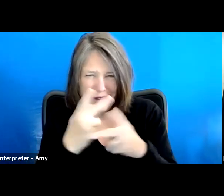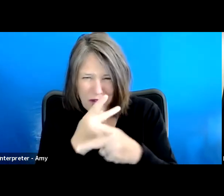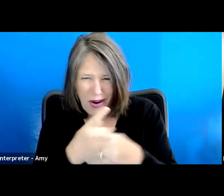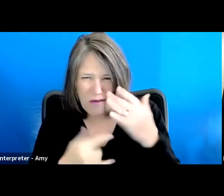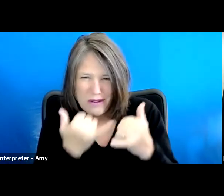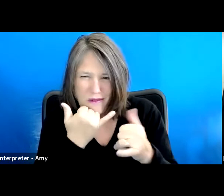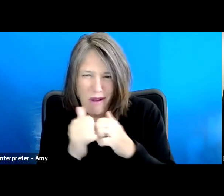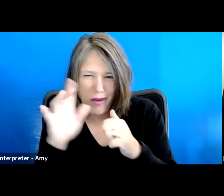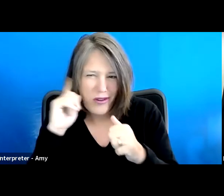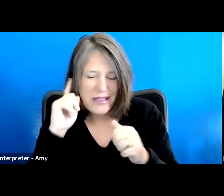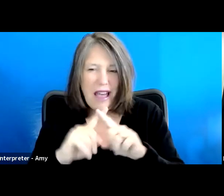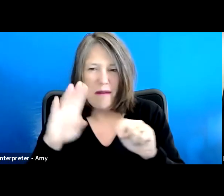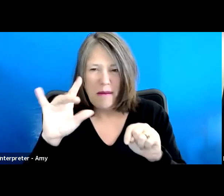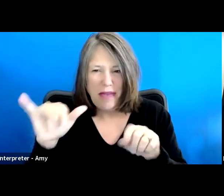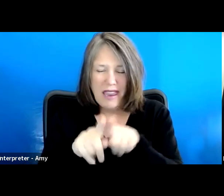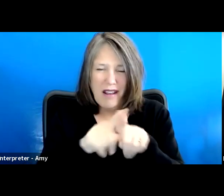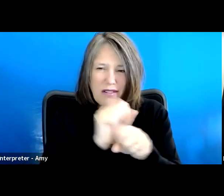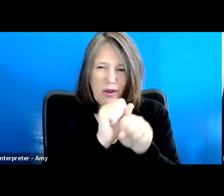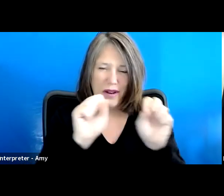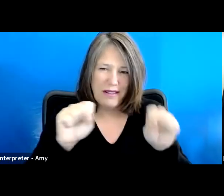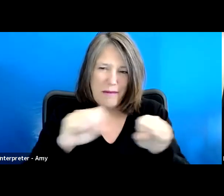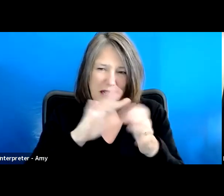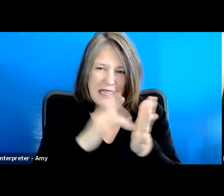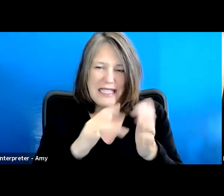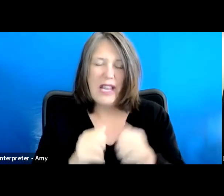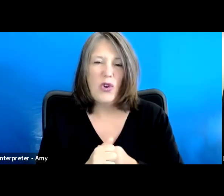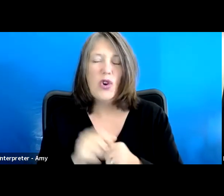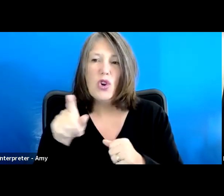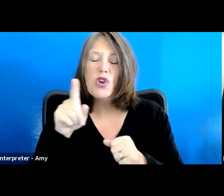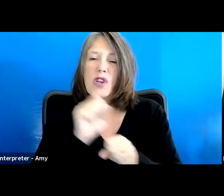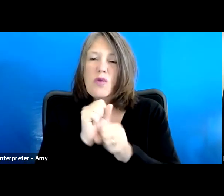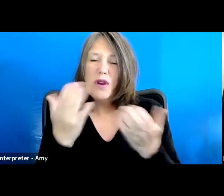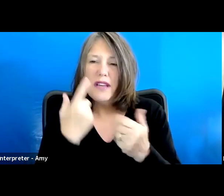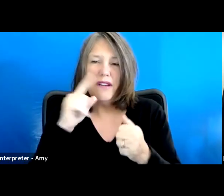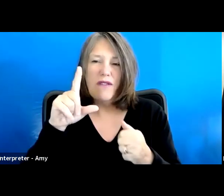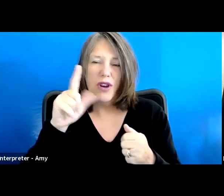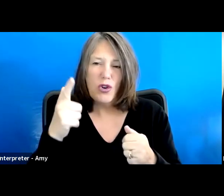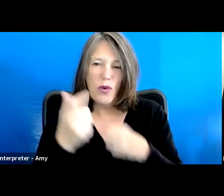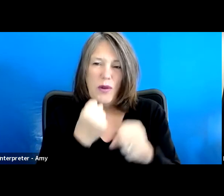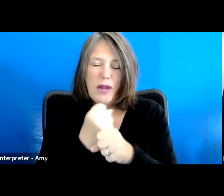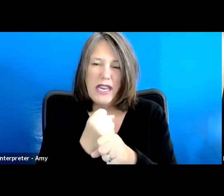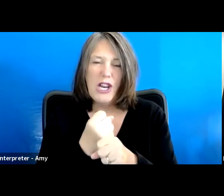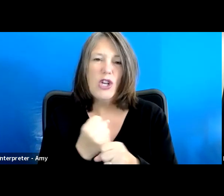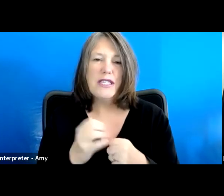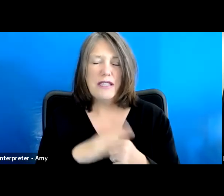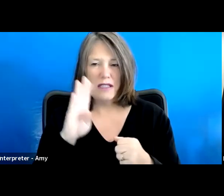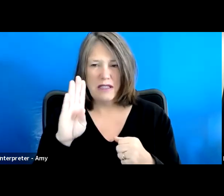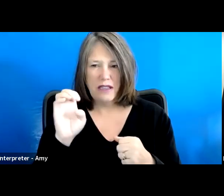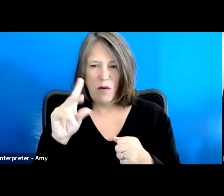sound. But Becky also works at the Ability Center. She has worked here for 21 years. So